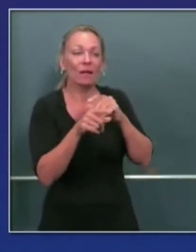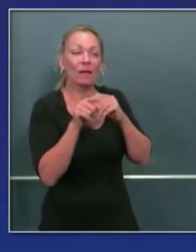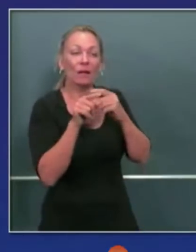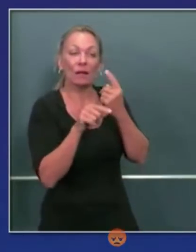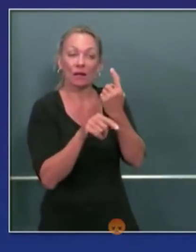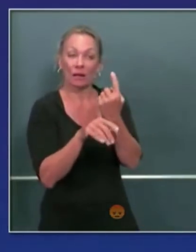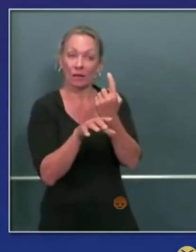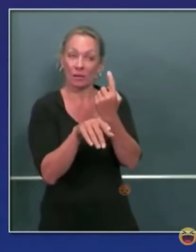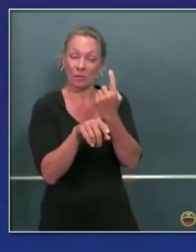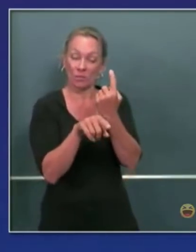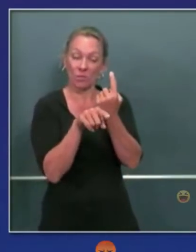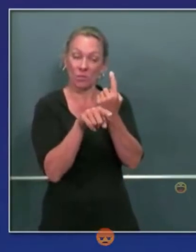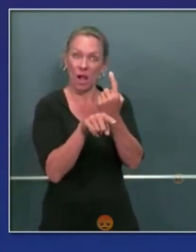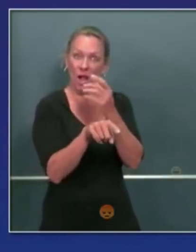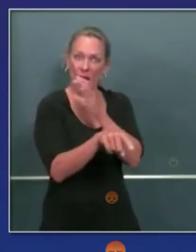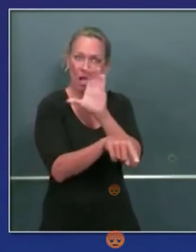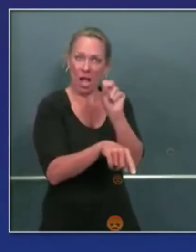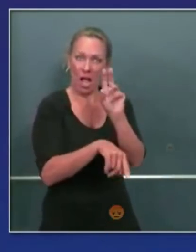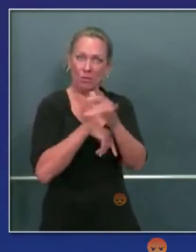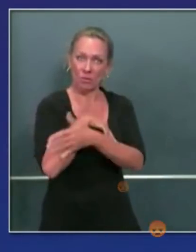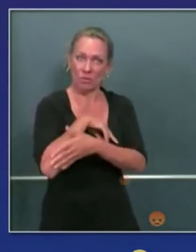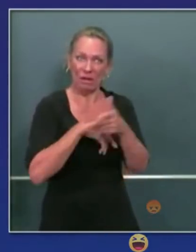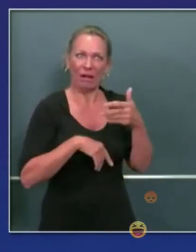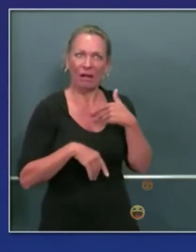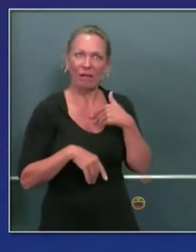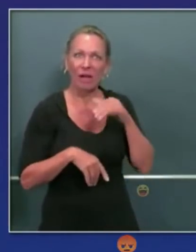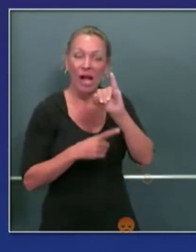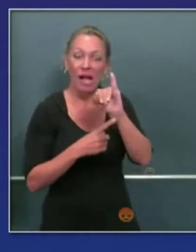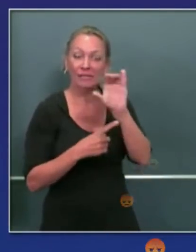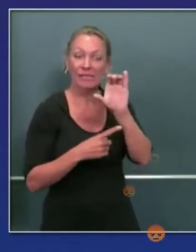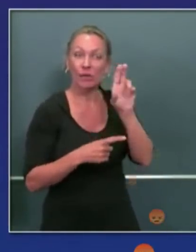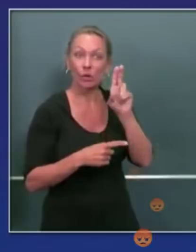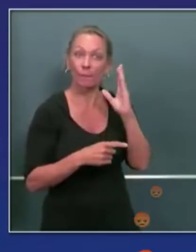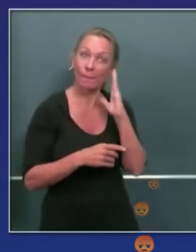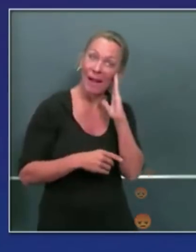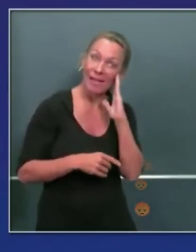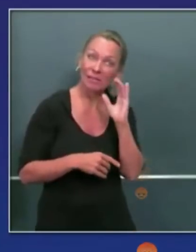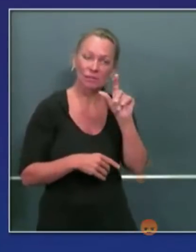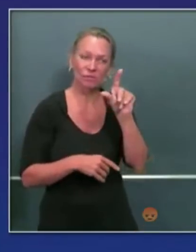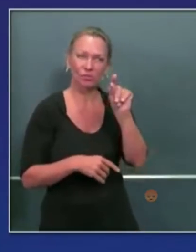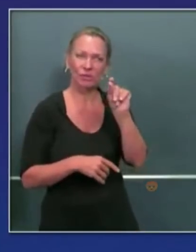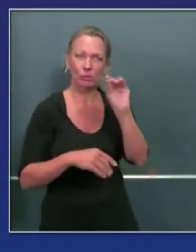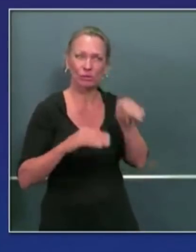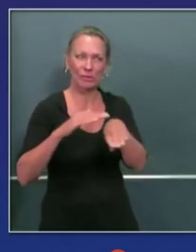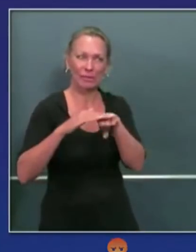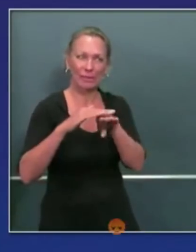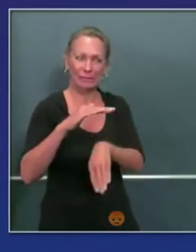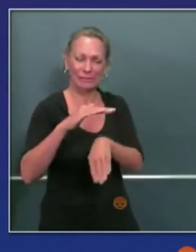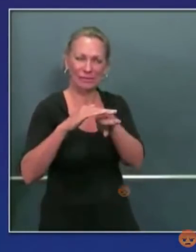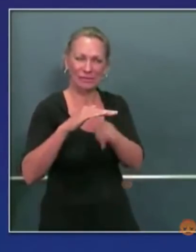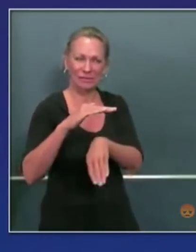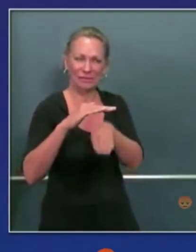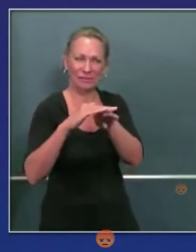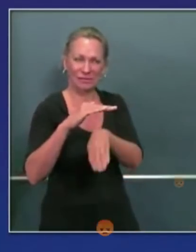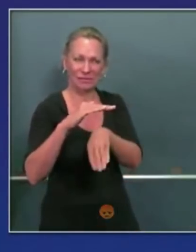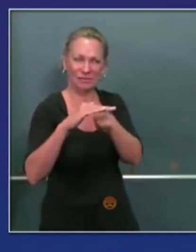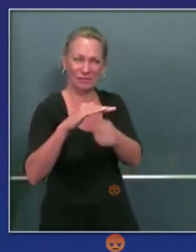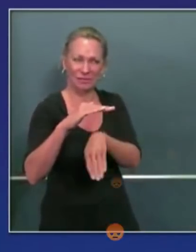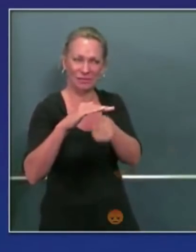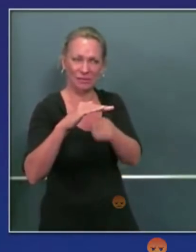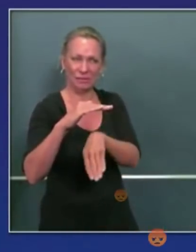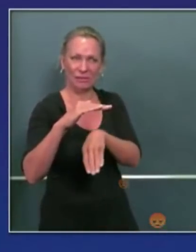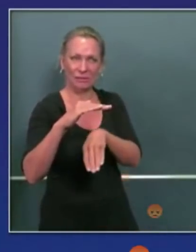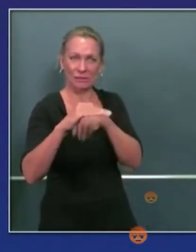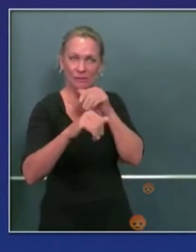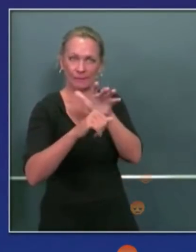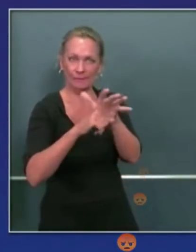total ventilators a county has are available, we get concerned. And that's what helps us look at Ông nói counties rằng là khi and nào mà basically